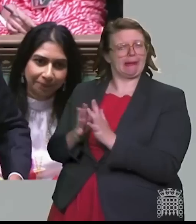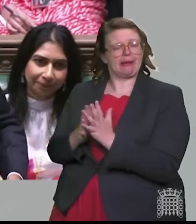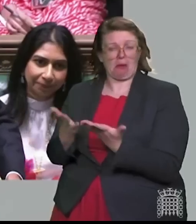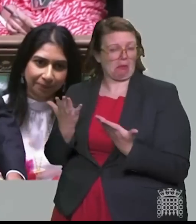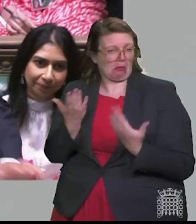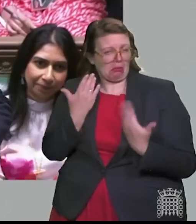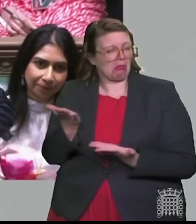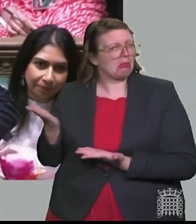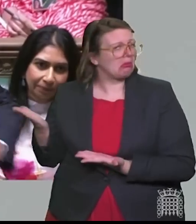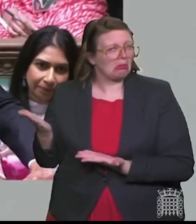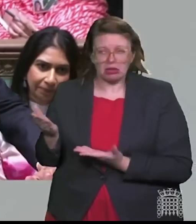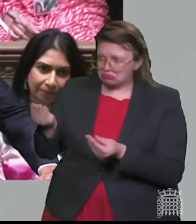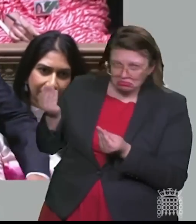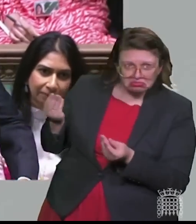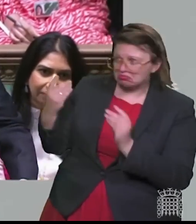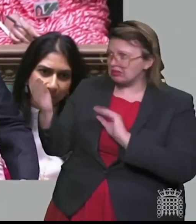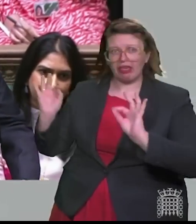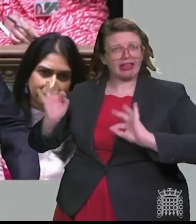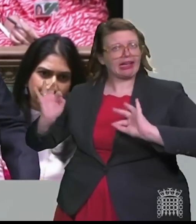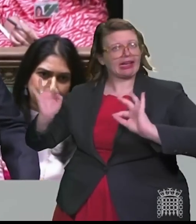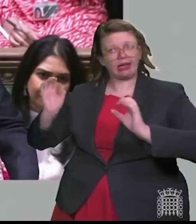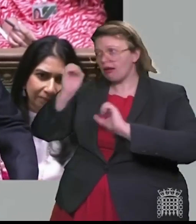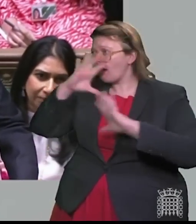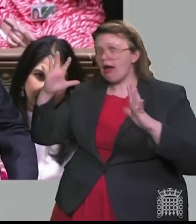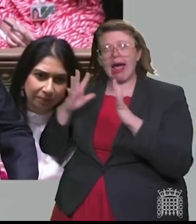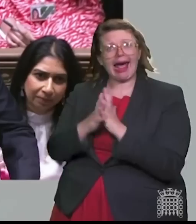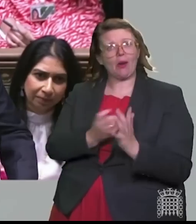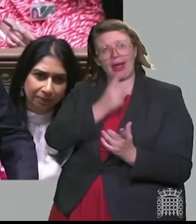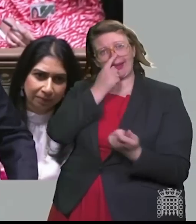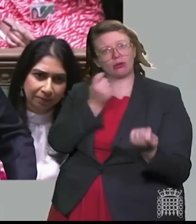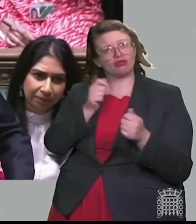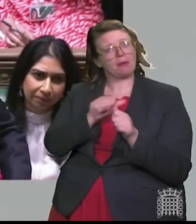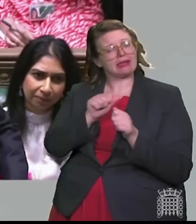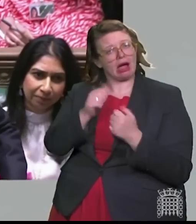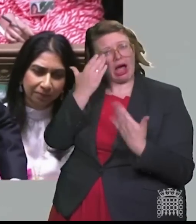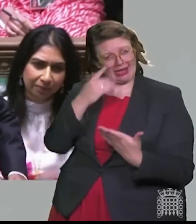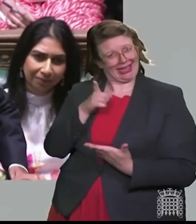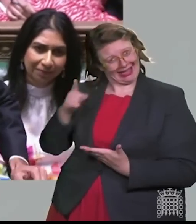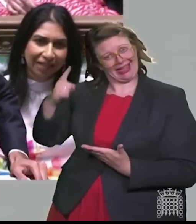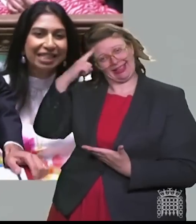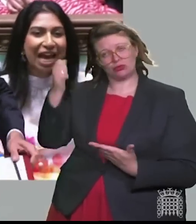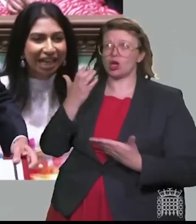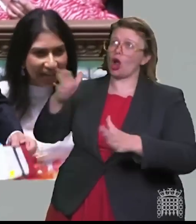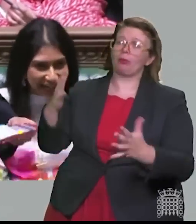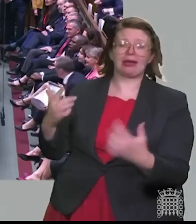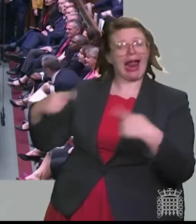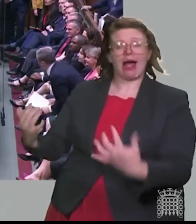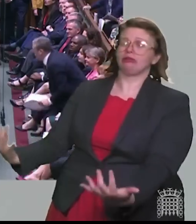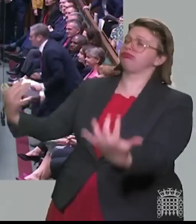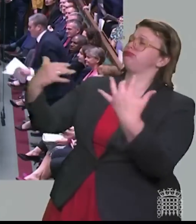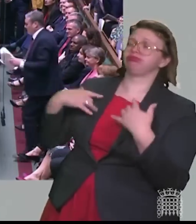absolutely no ideas, absolutely no semblance that there would be any control. Why? Because he believes in an open-door migration policy.